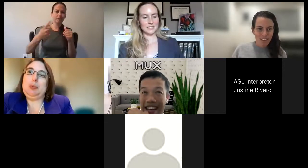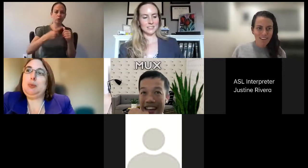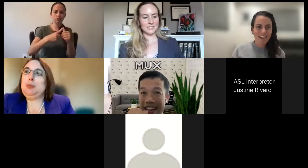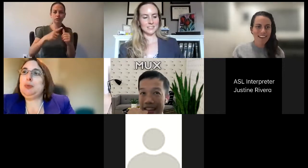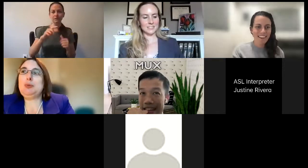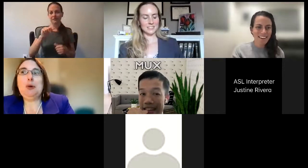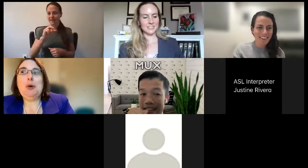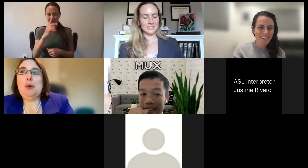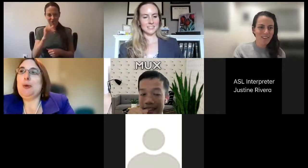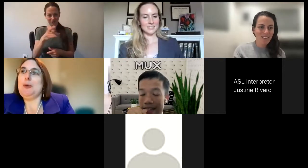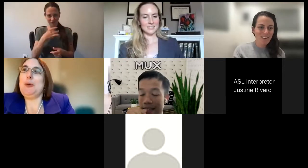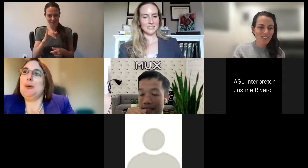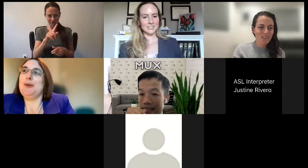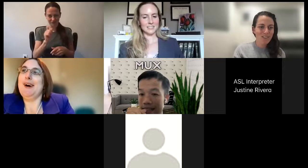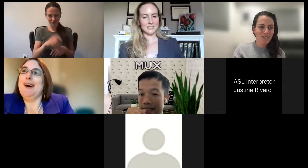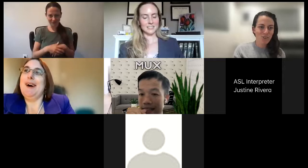question.